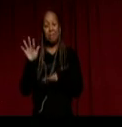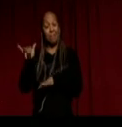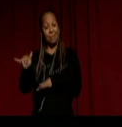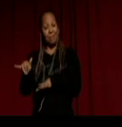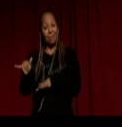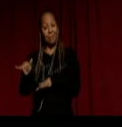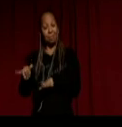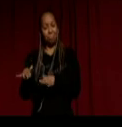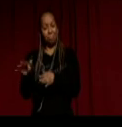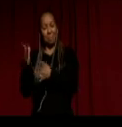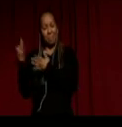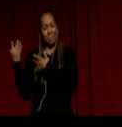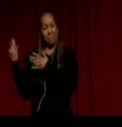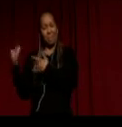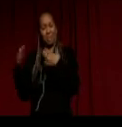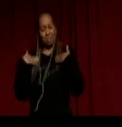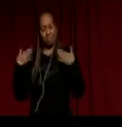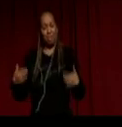and still linger in the body?